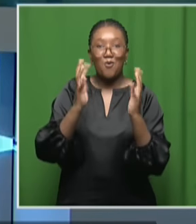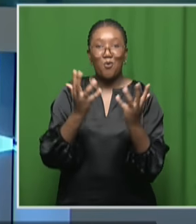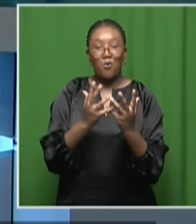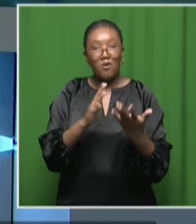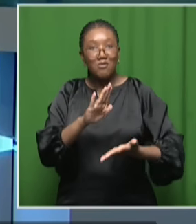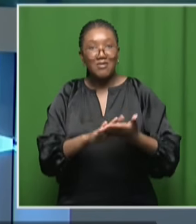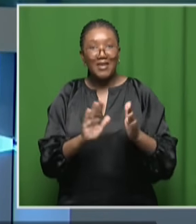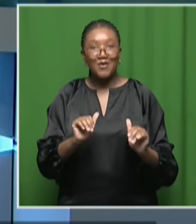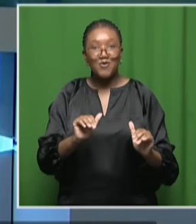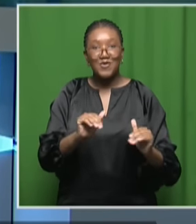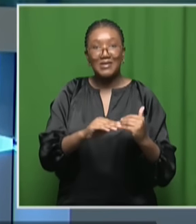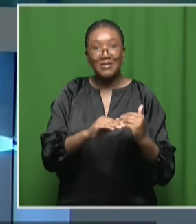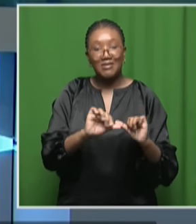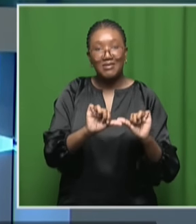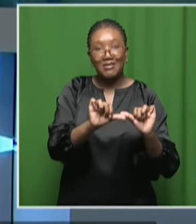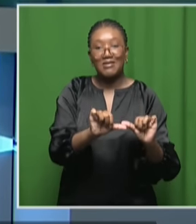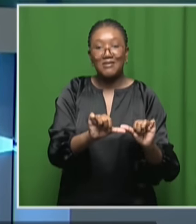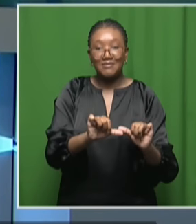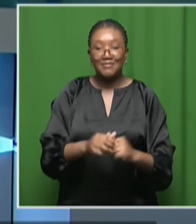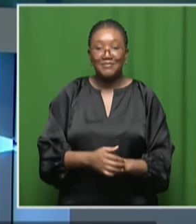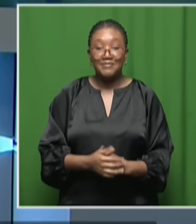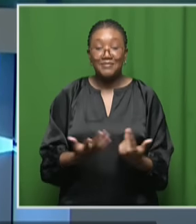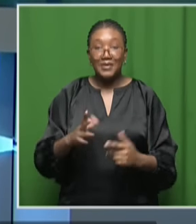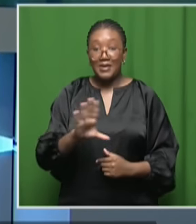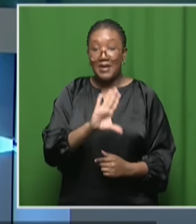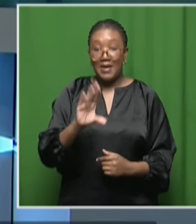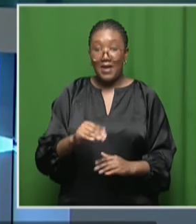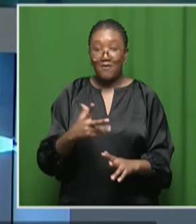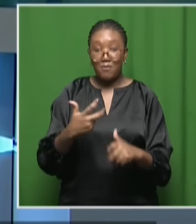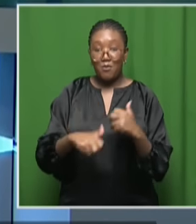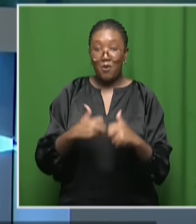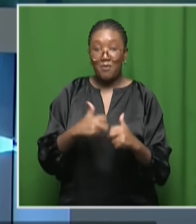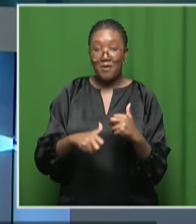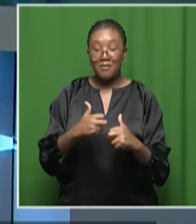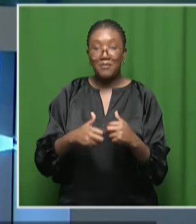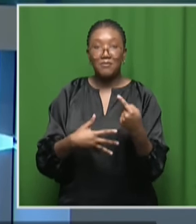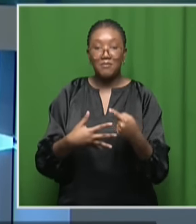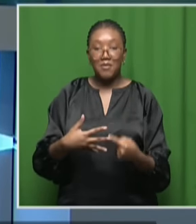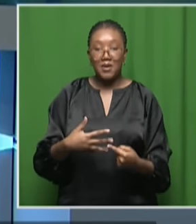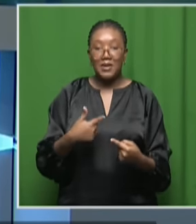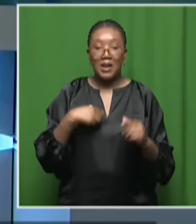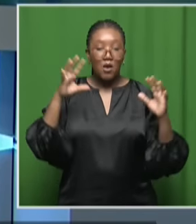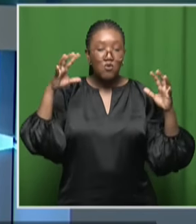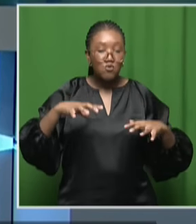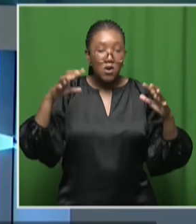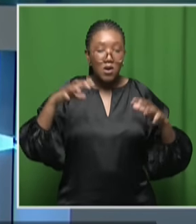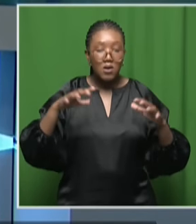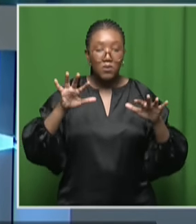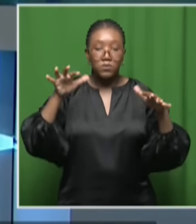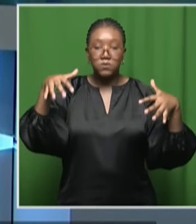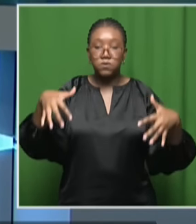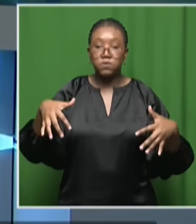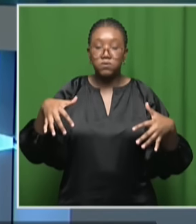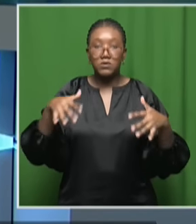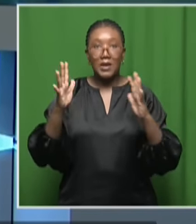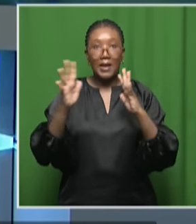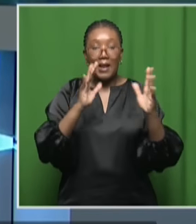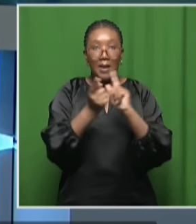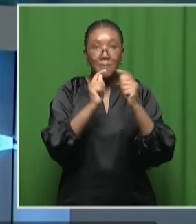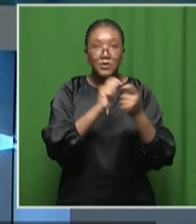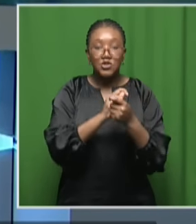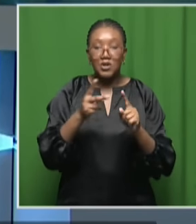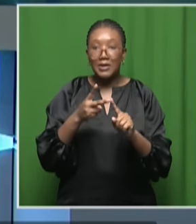issues relative to African problems. When you look at issues like disaster risk reduction, climate change, just